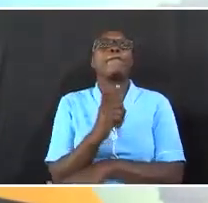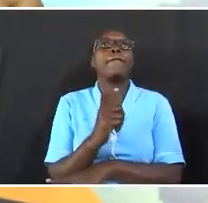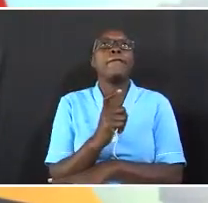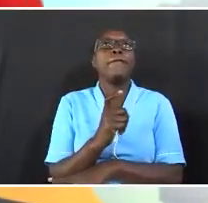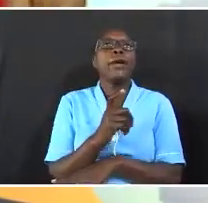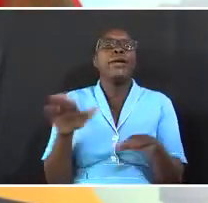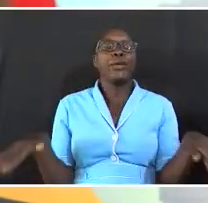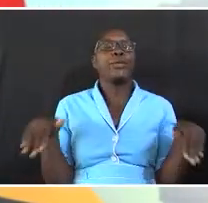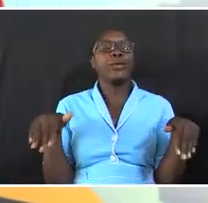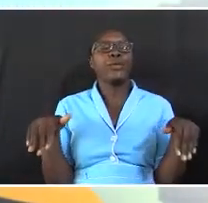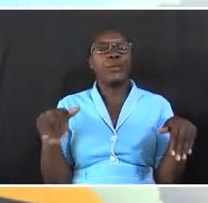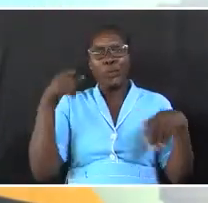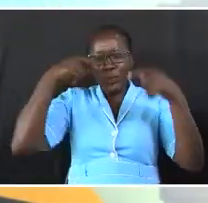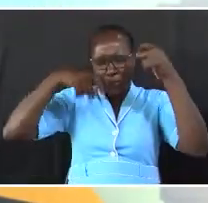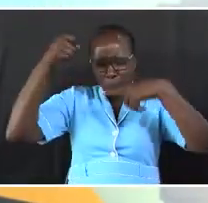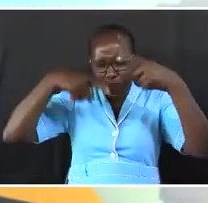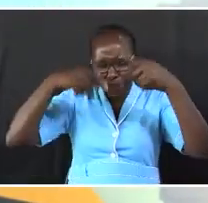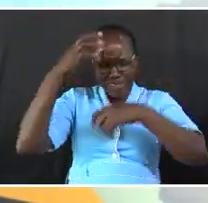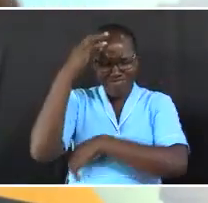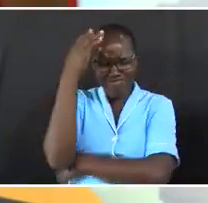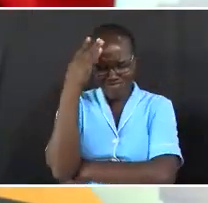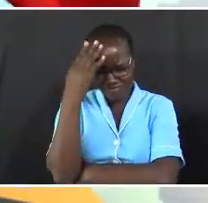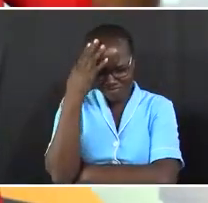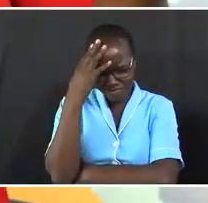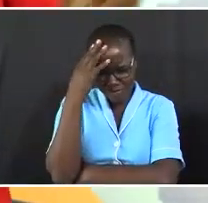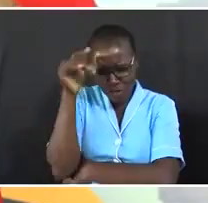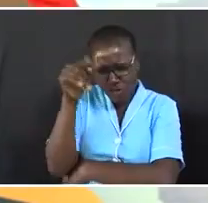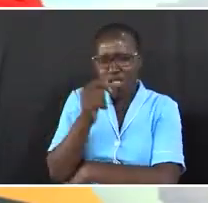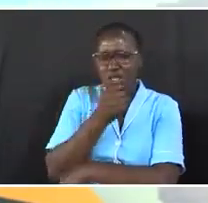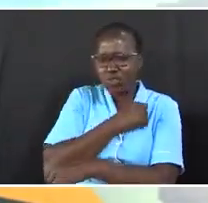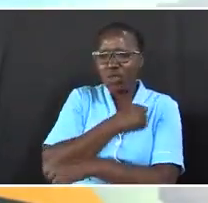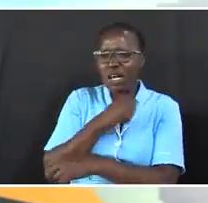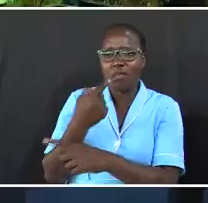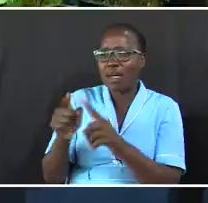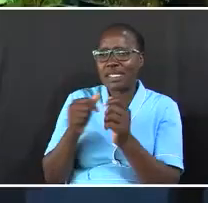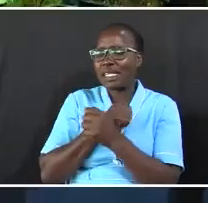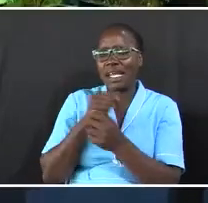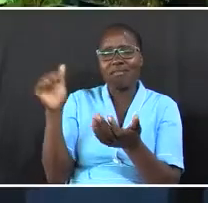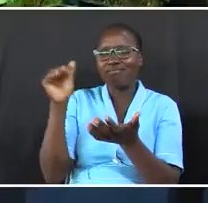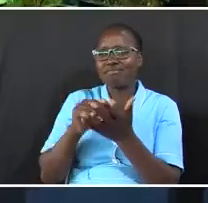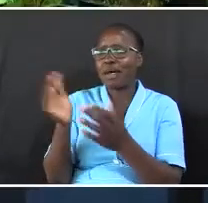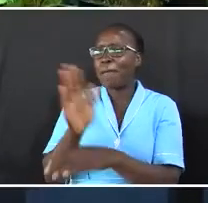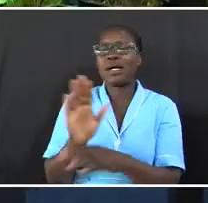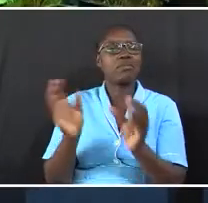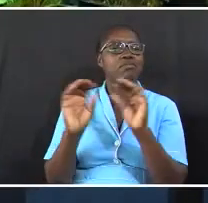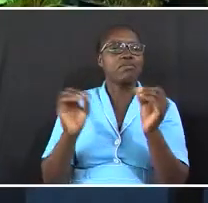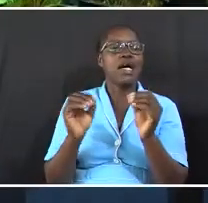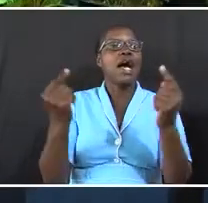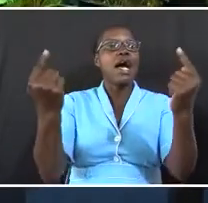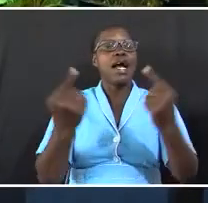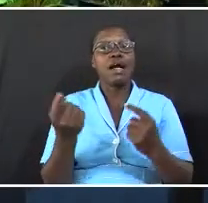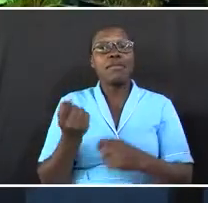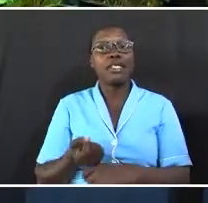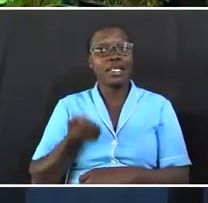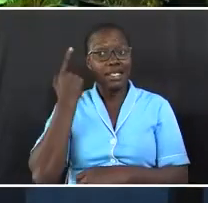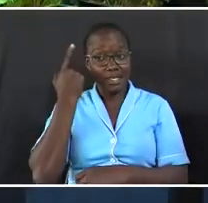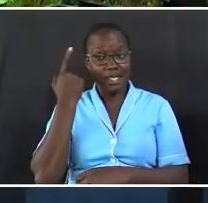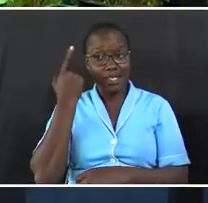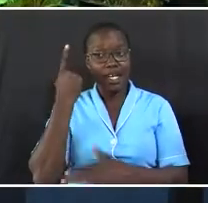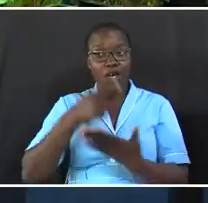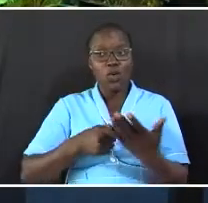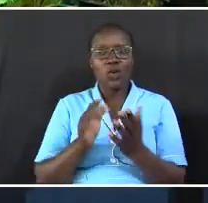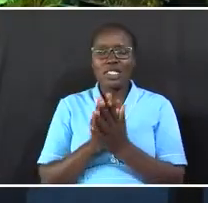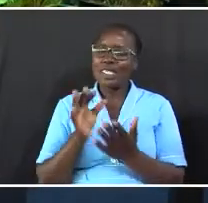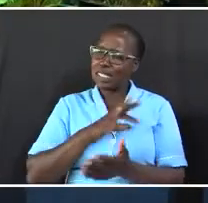start crying and wondering why you're the one who loves and you're not loved. Come and understand what